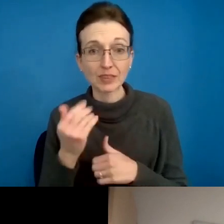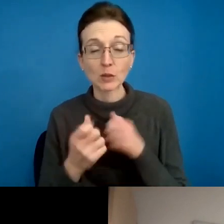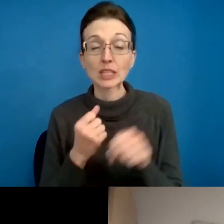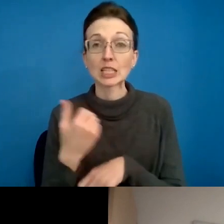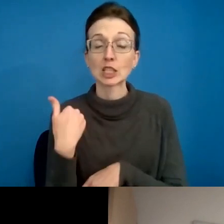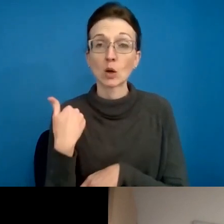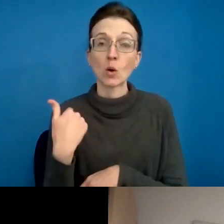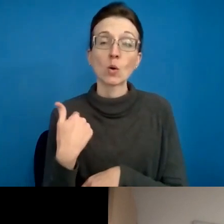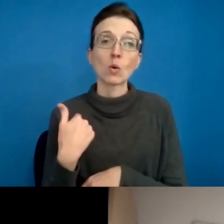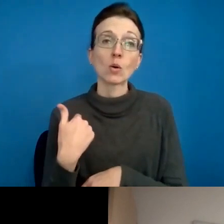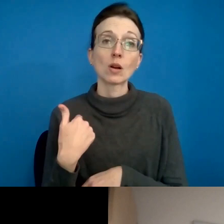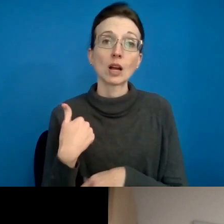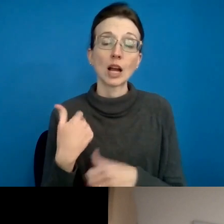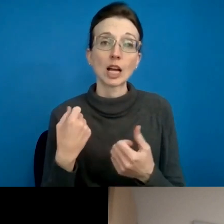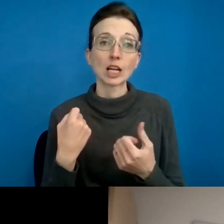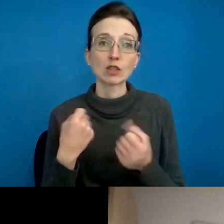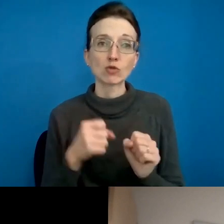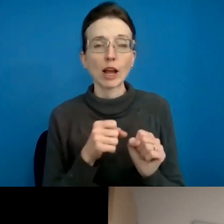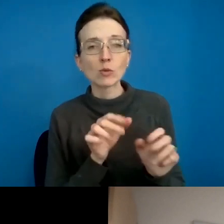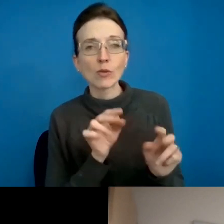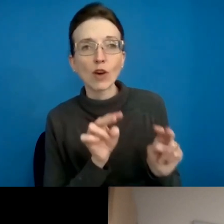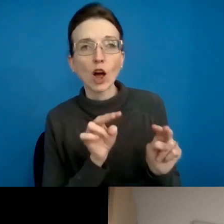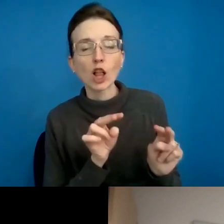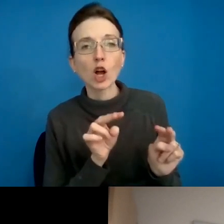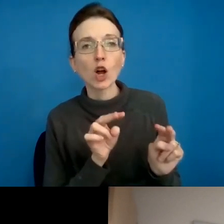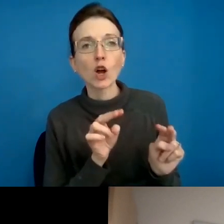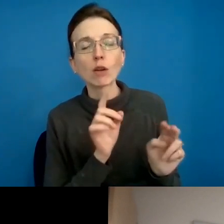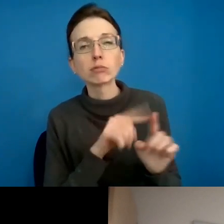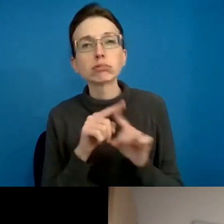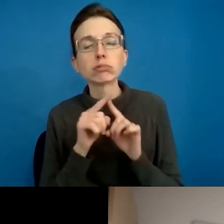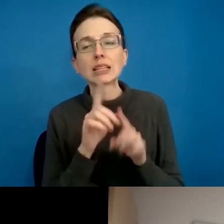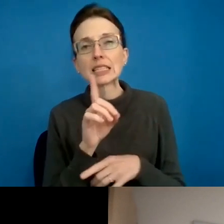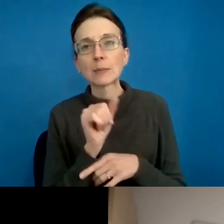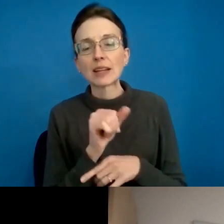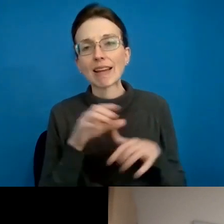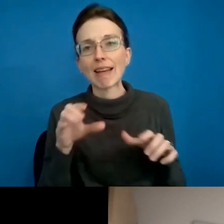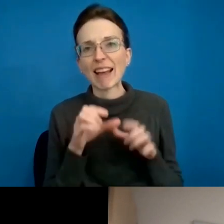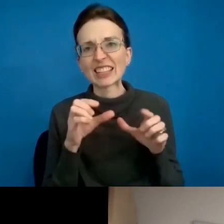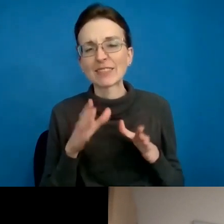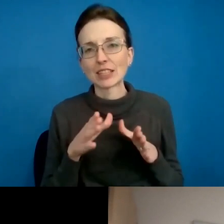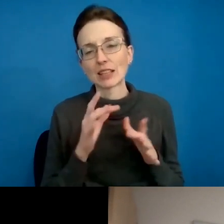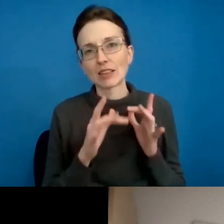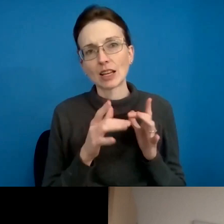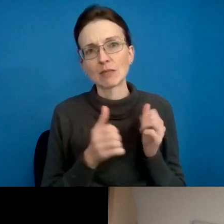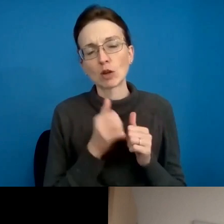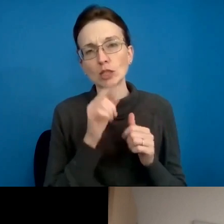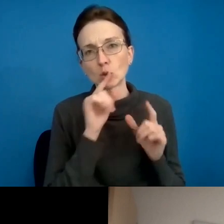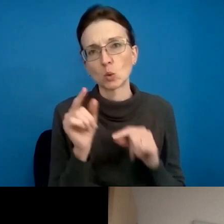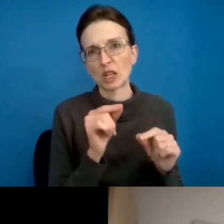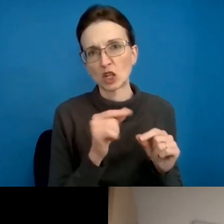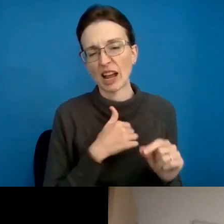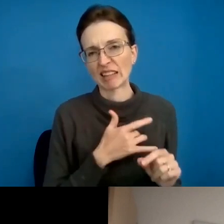an effort to follow a bunch of disability activists online, mostly on Twitter, because that's mostly what I